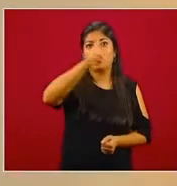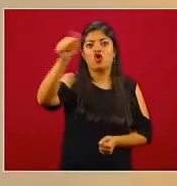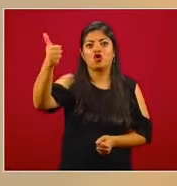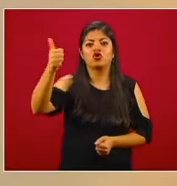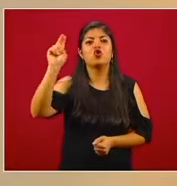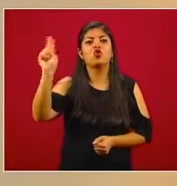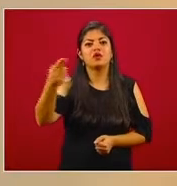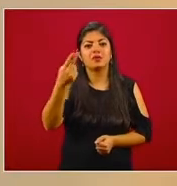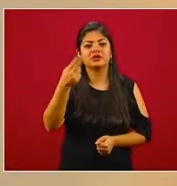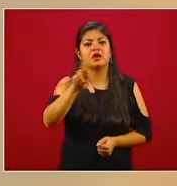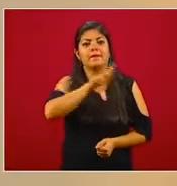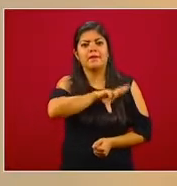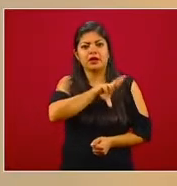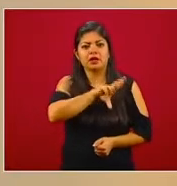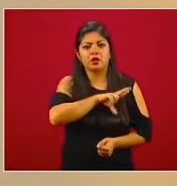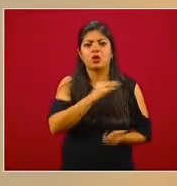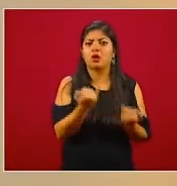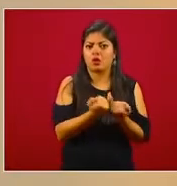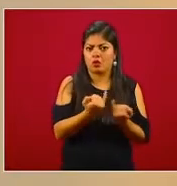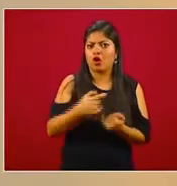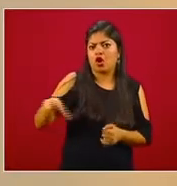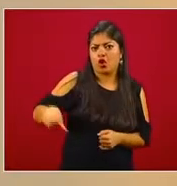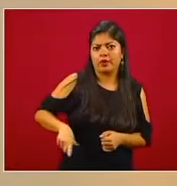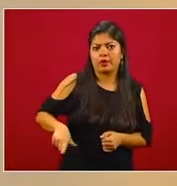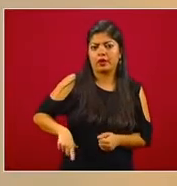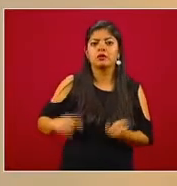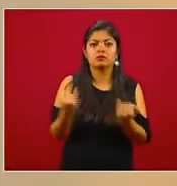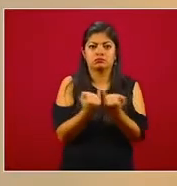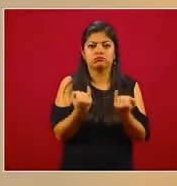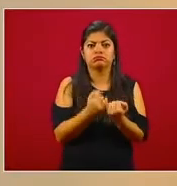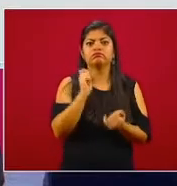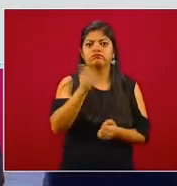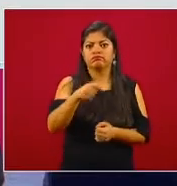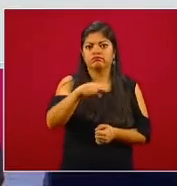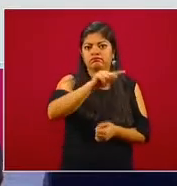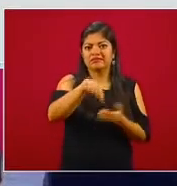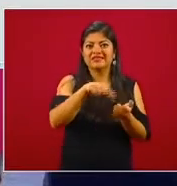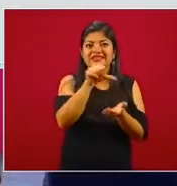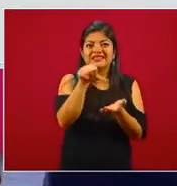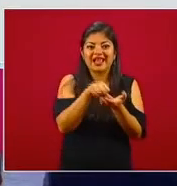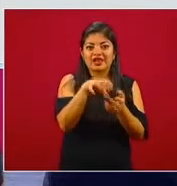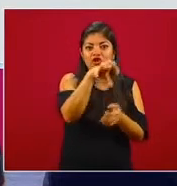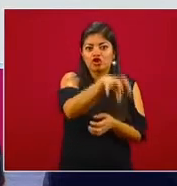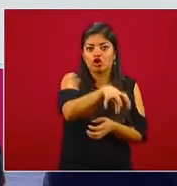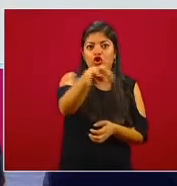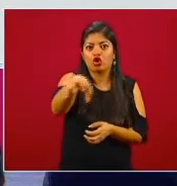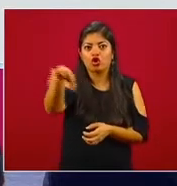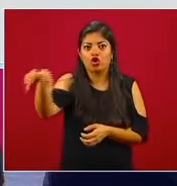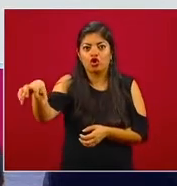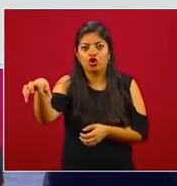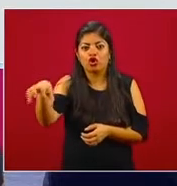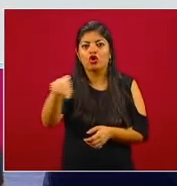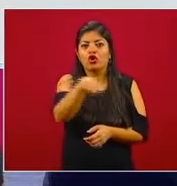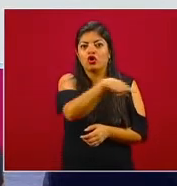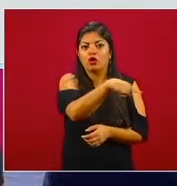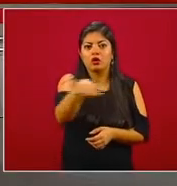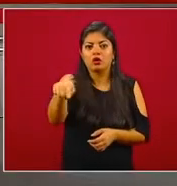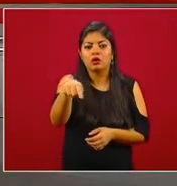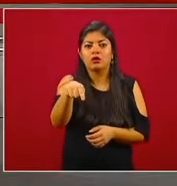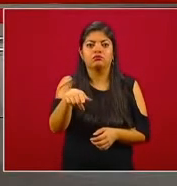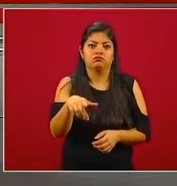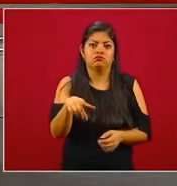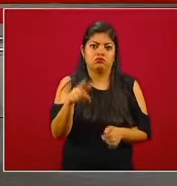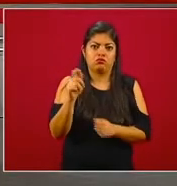scientific aspects and technological innovations in the country. We've been rolling this out in both public and